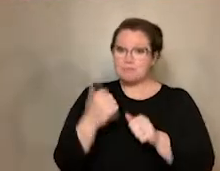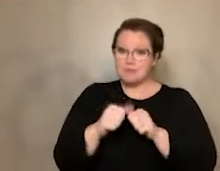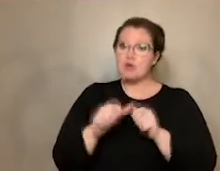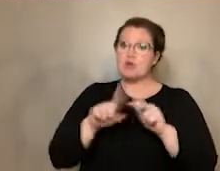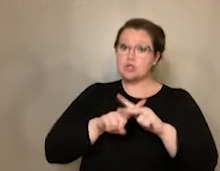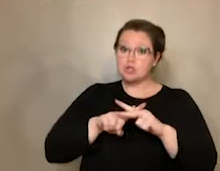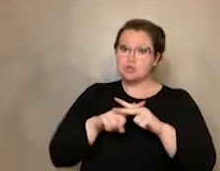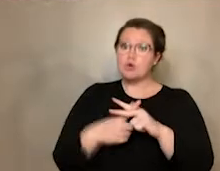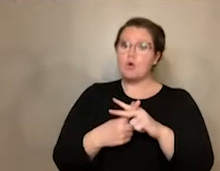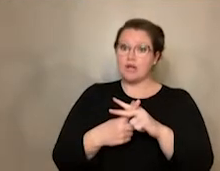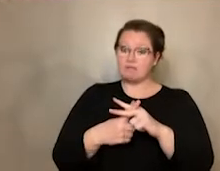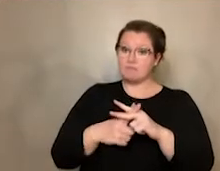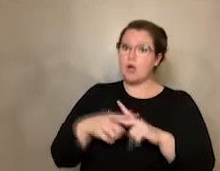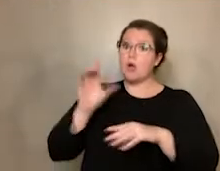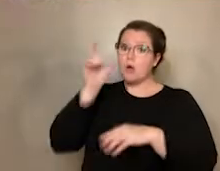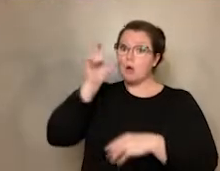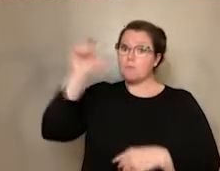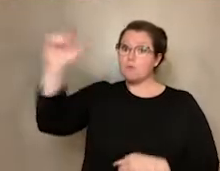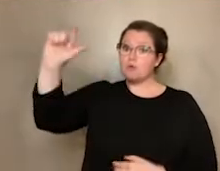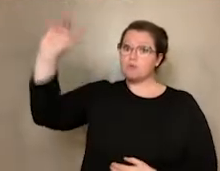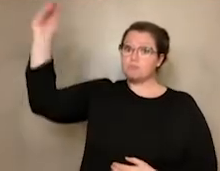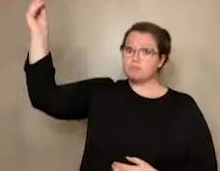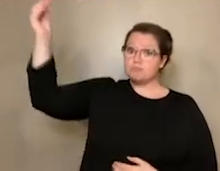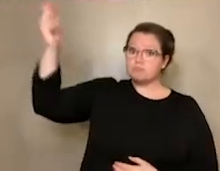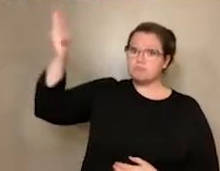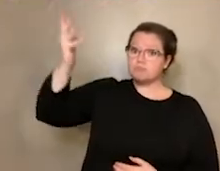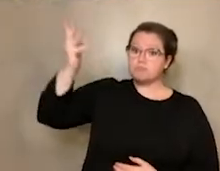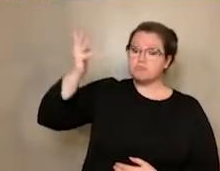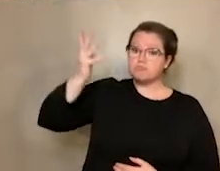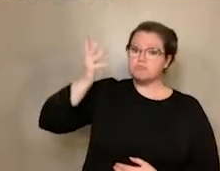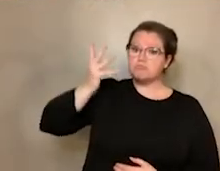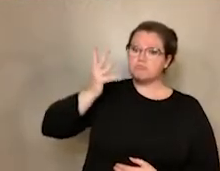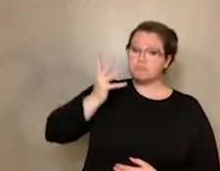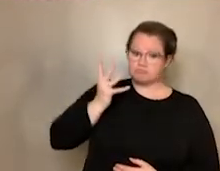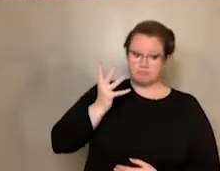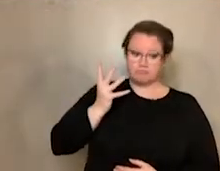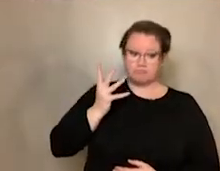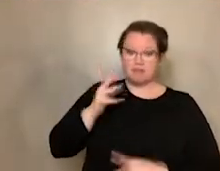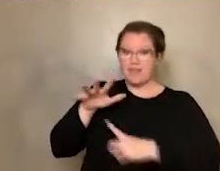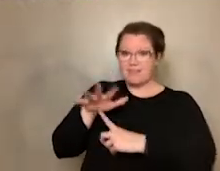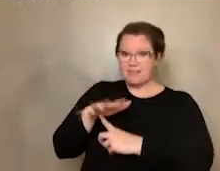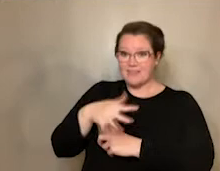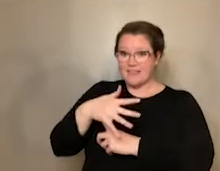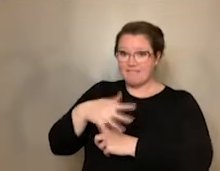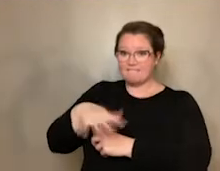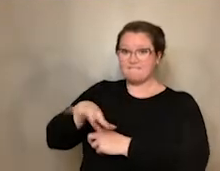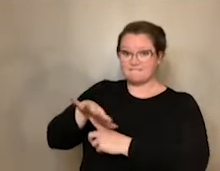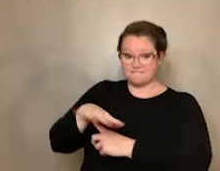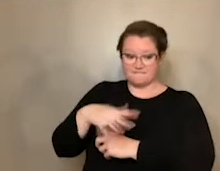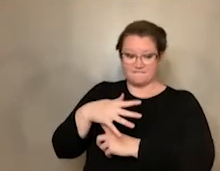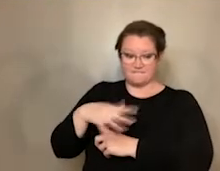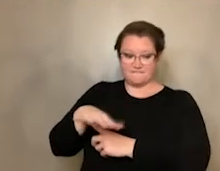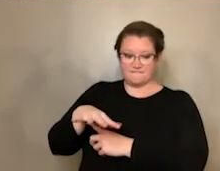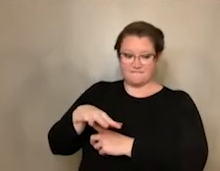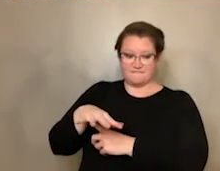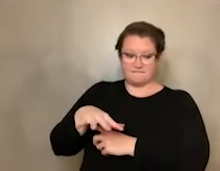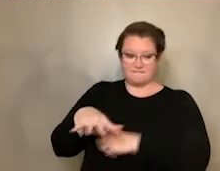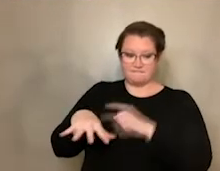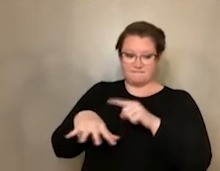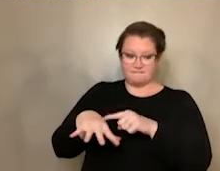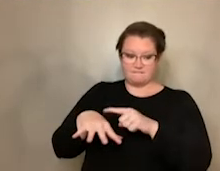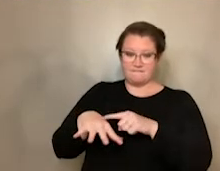the light of a moon lay a leaf, and on the leaf